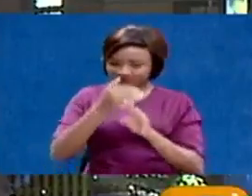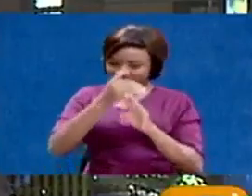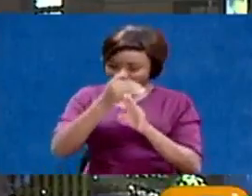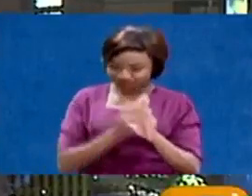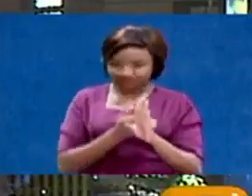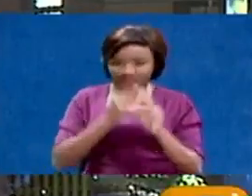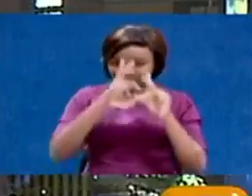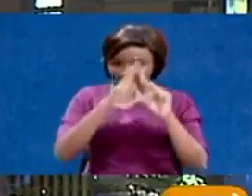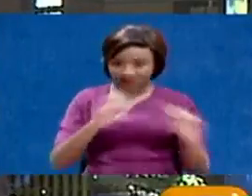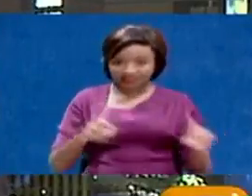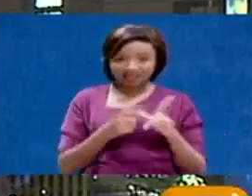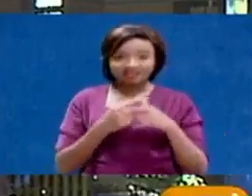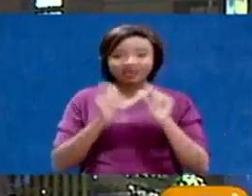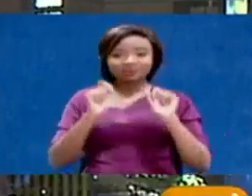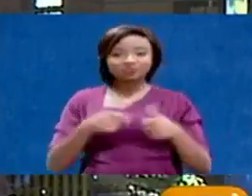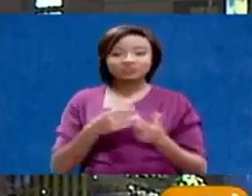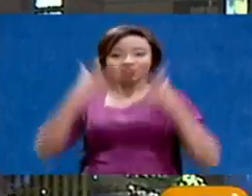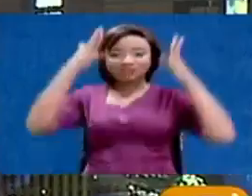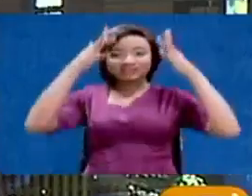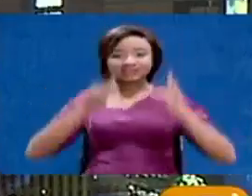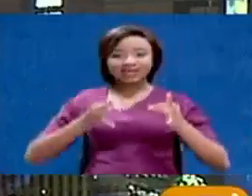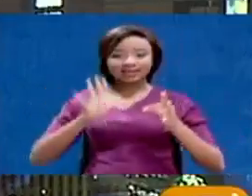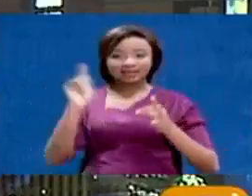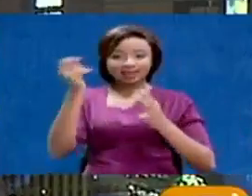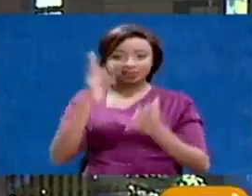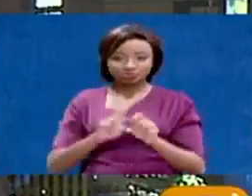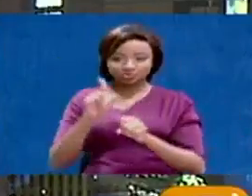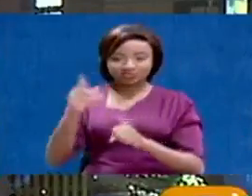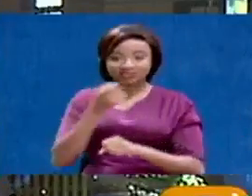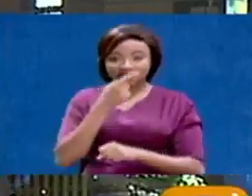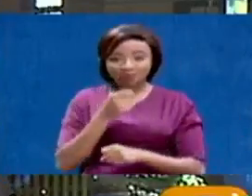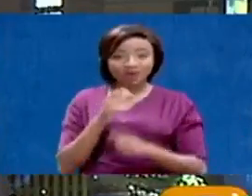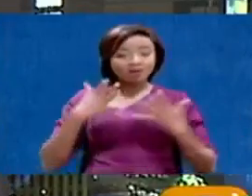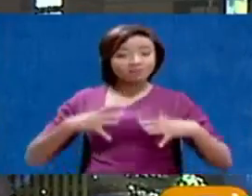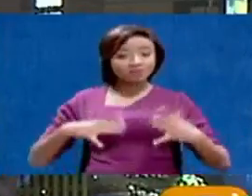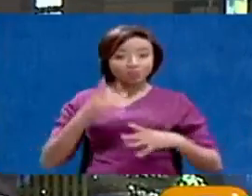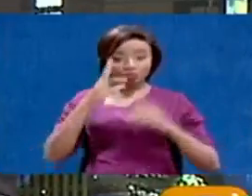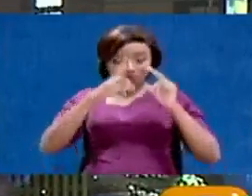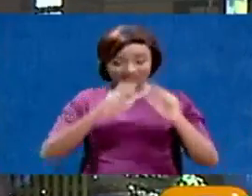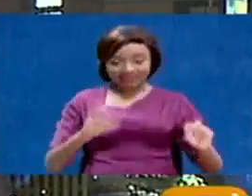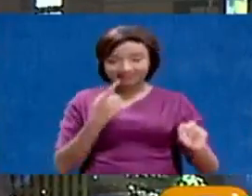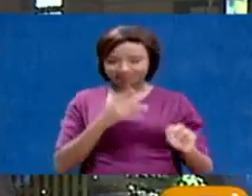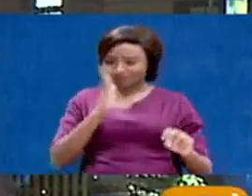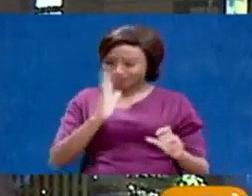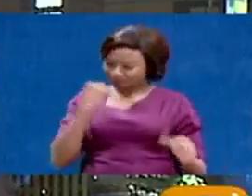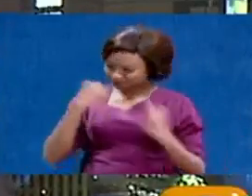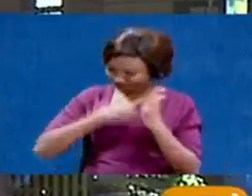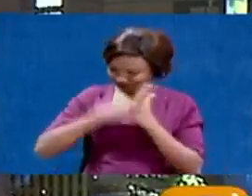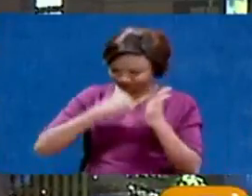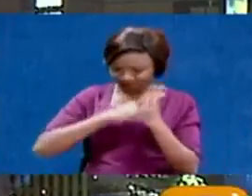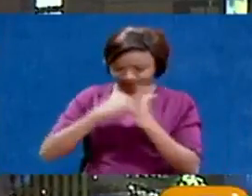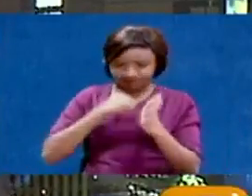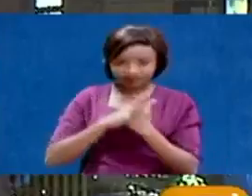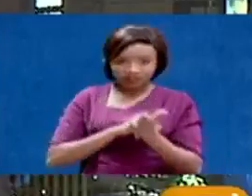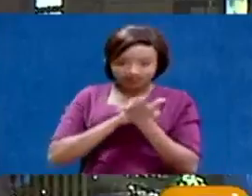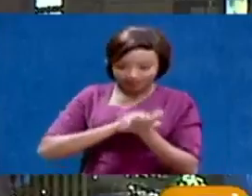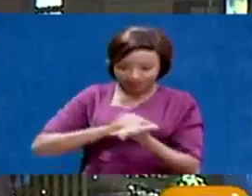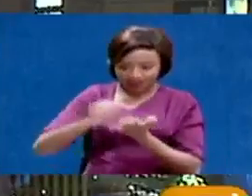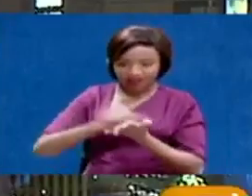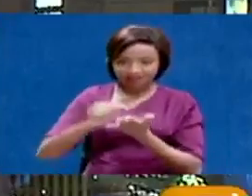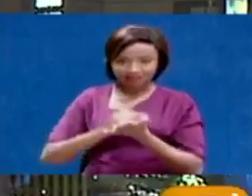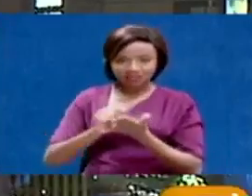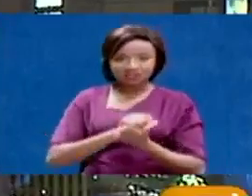conclusion on how Kenya could benefit from the latest findings. The researchers behind this study said they would work to publish the full results of the trial